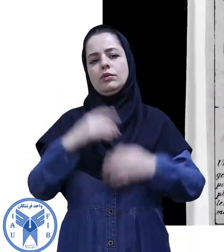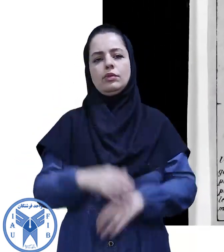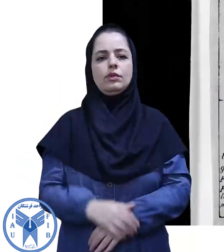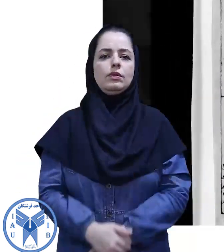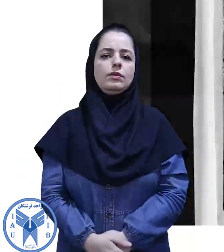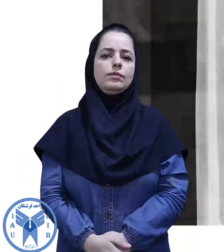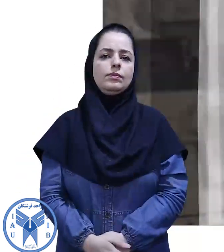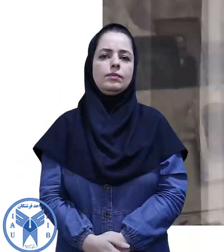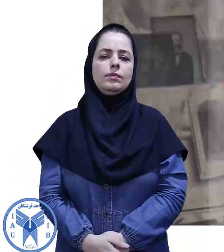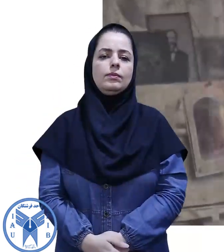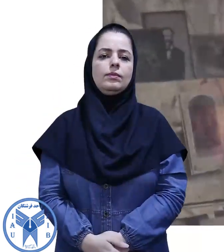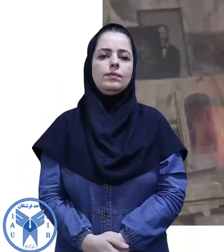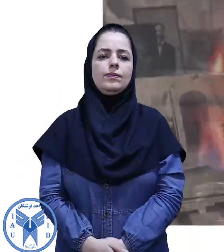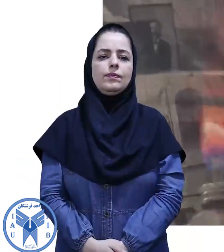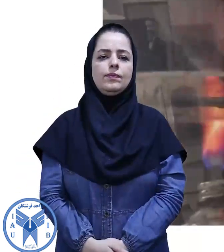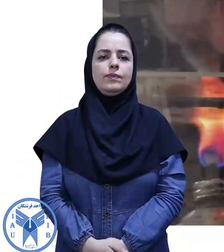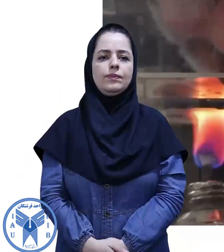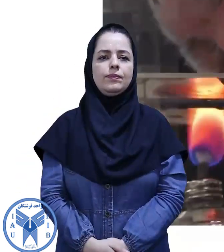begins.